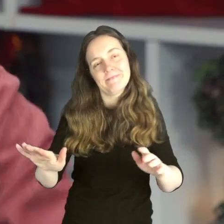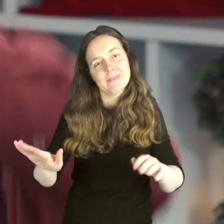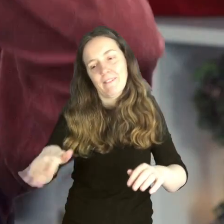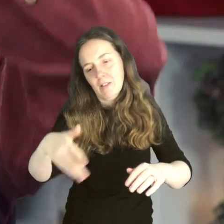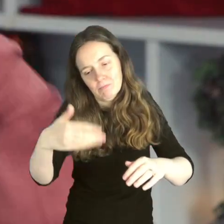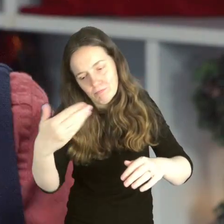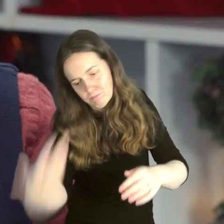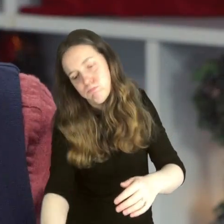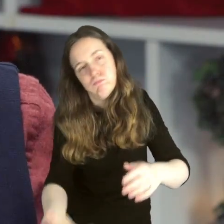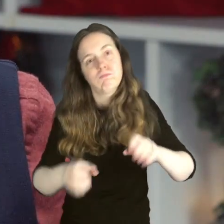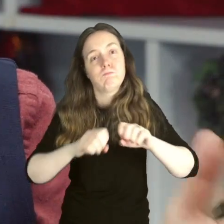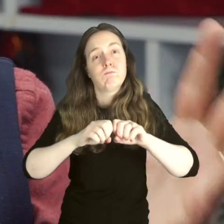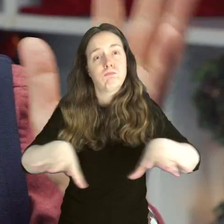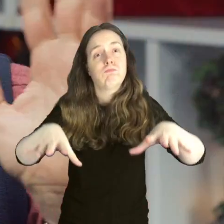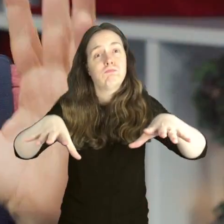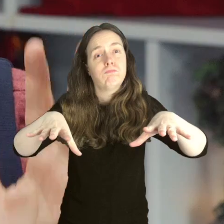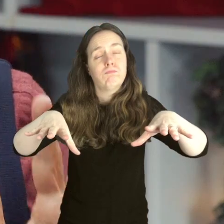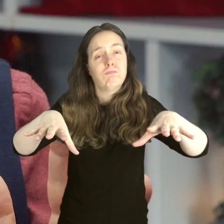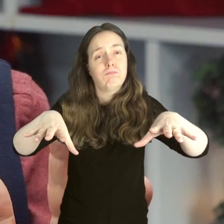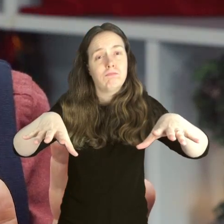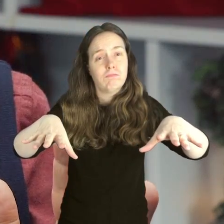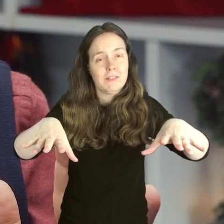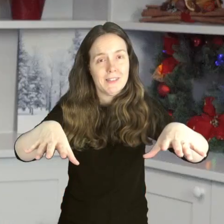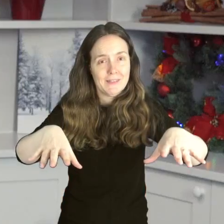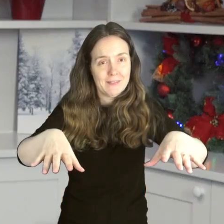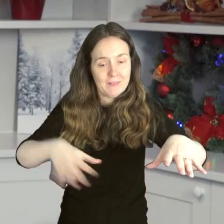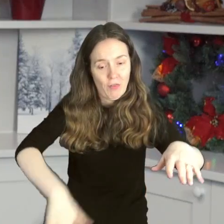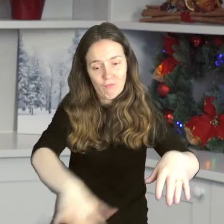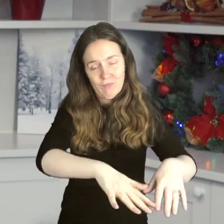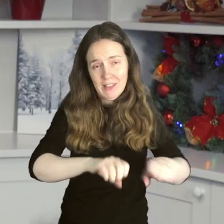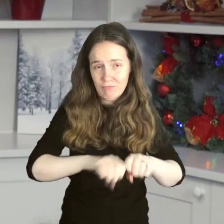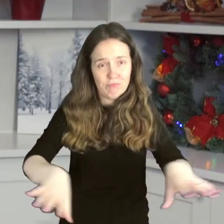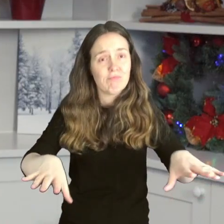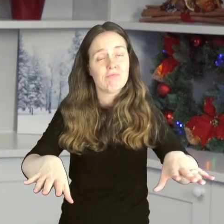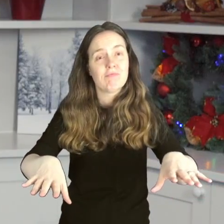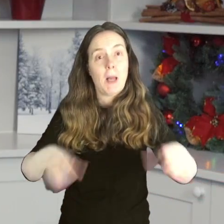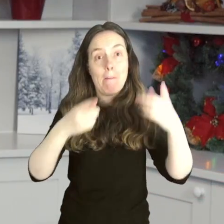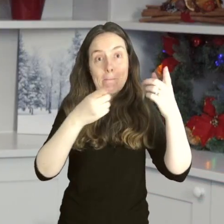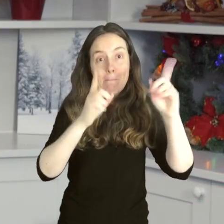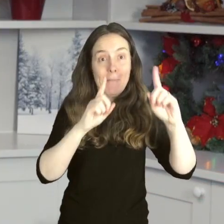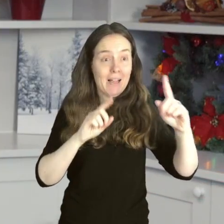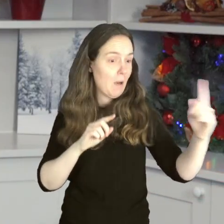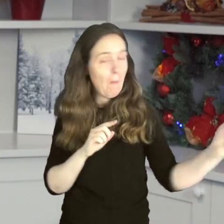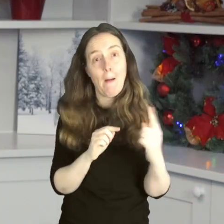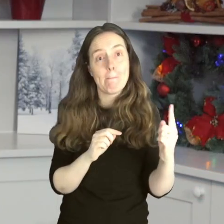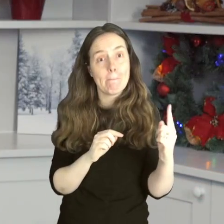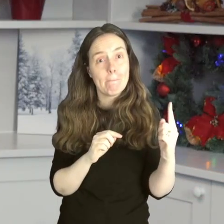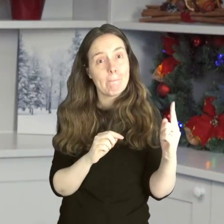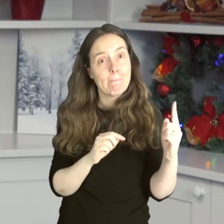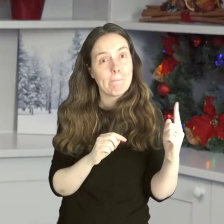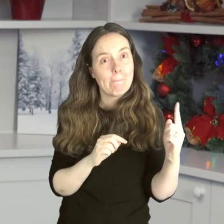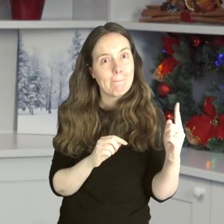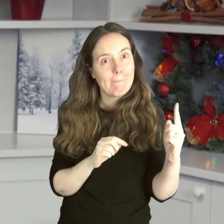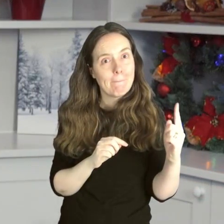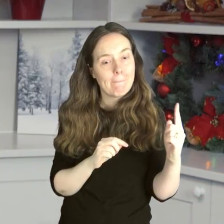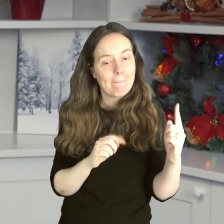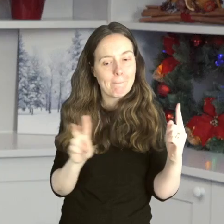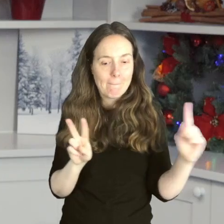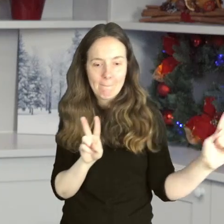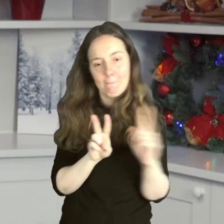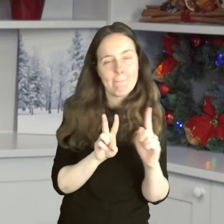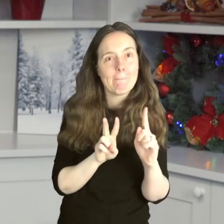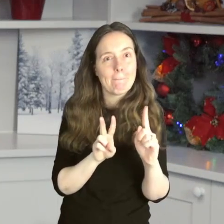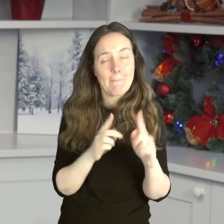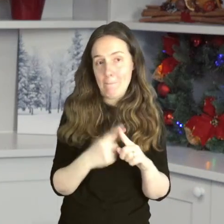the ground and smashed. The manager stood there beside